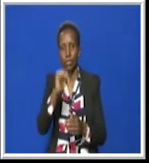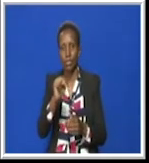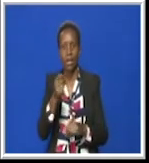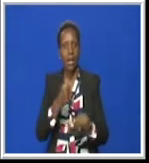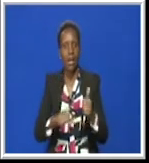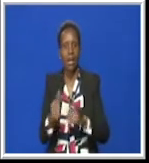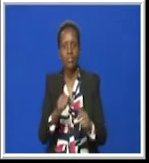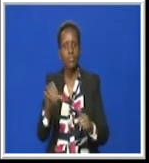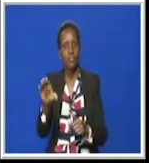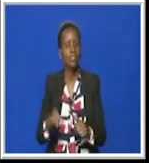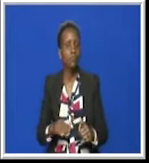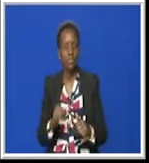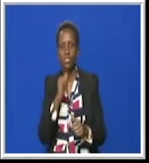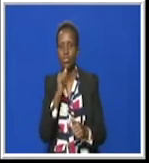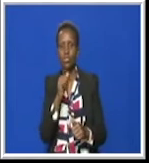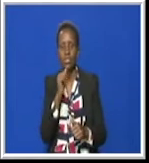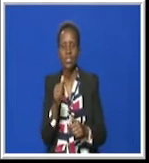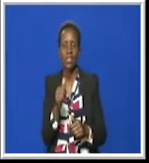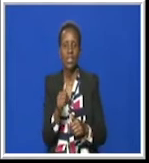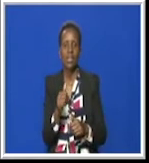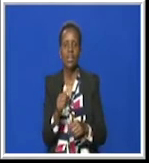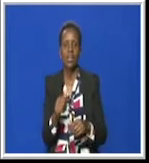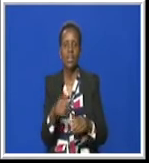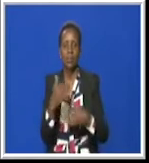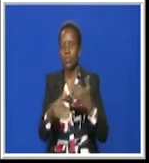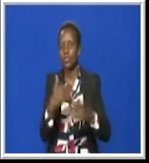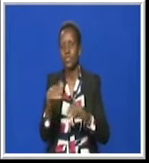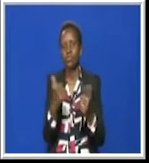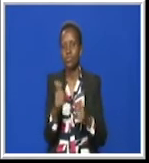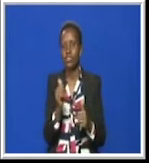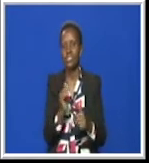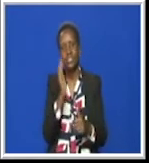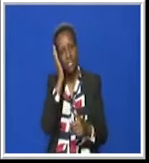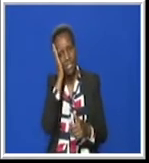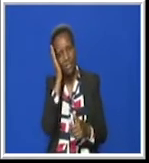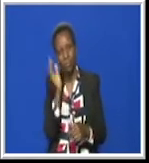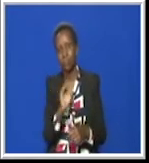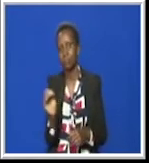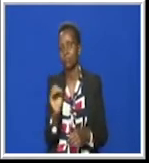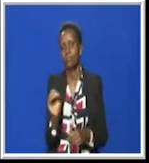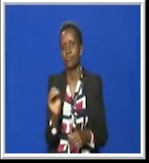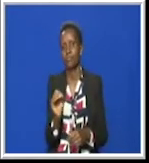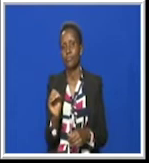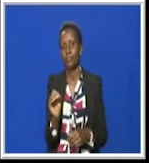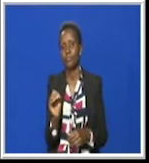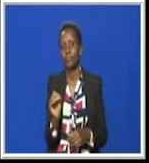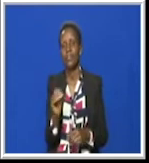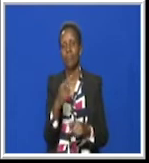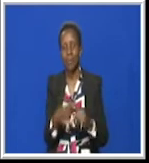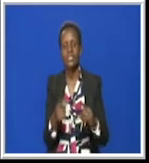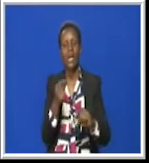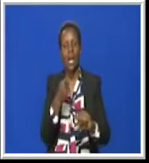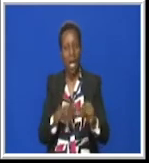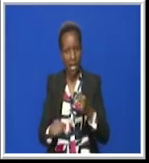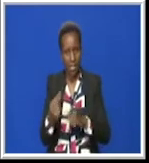a passive process. Osmosis and diffusion are passive processes, but active